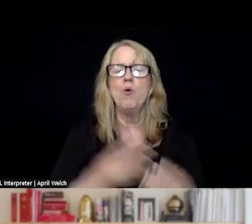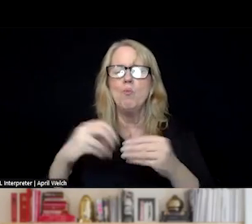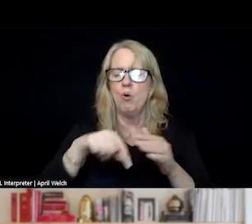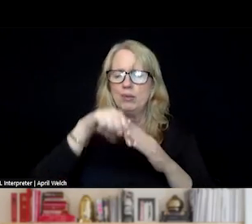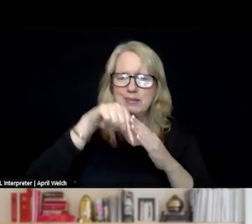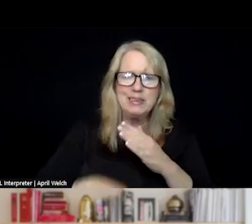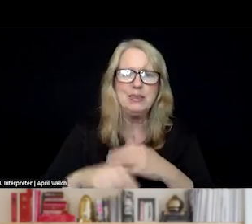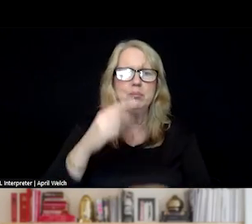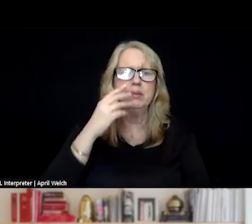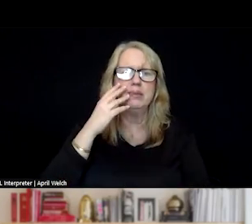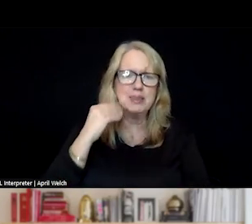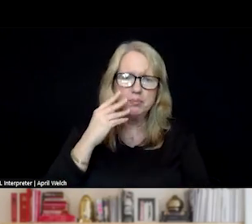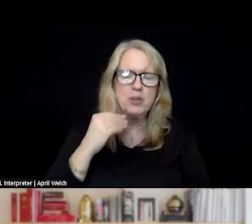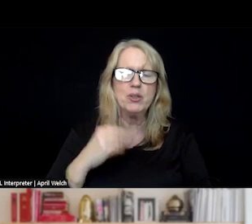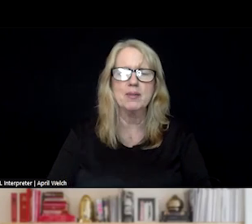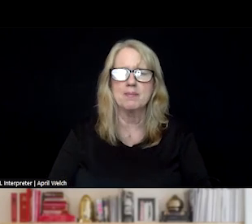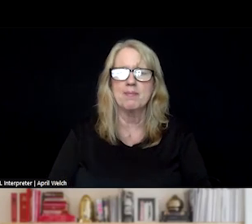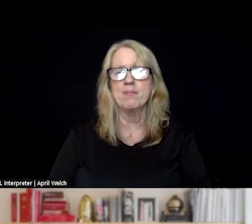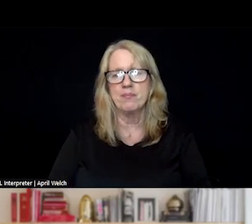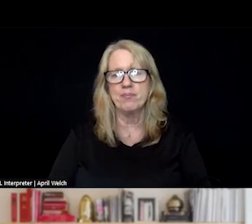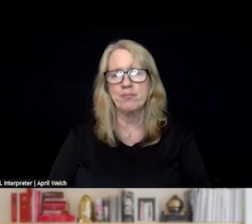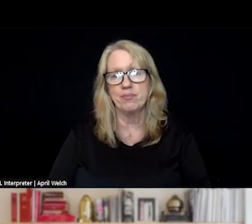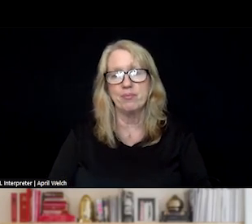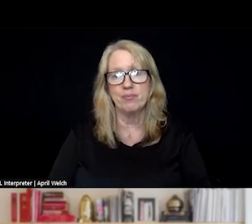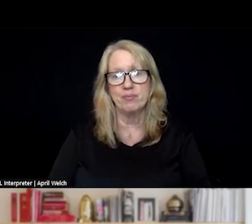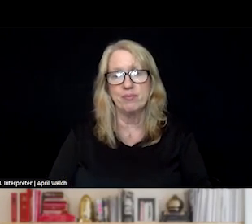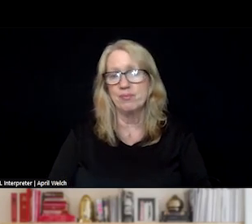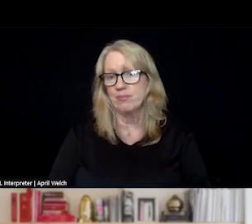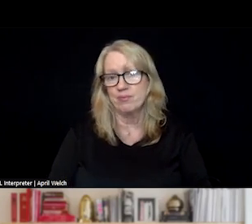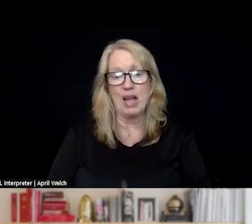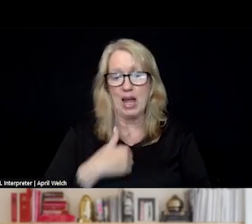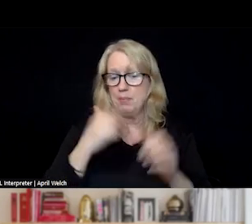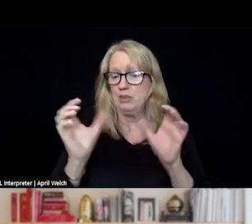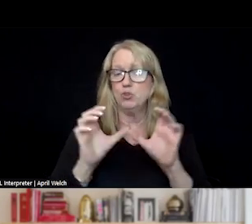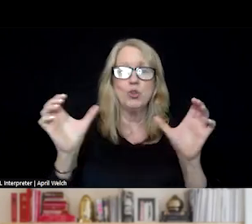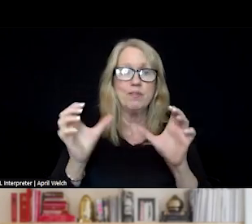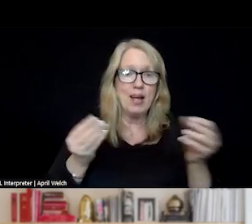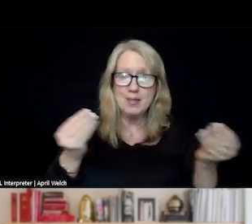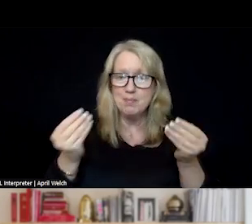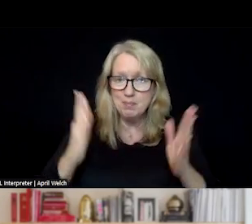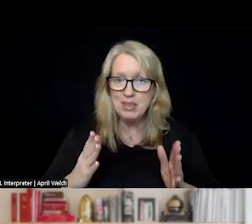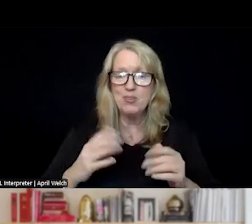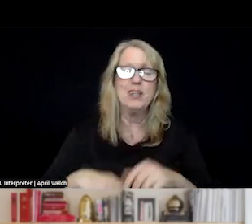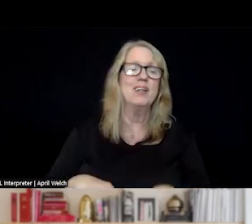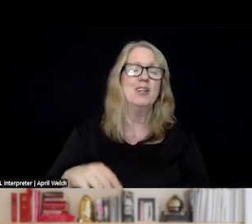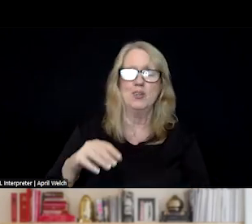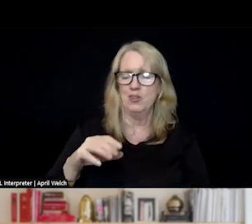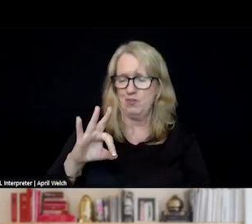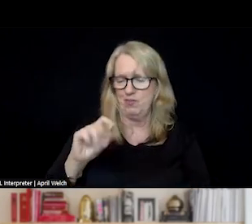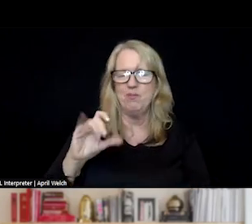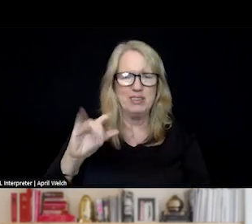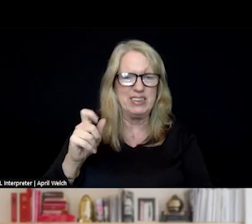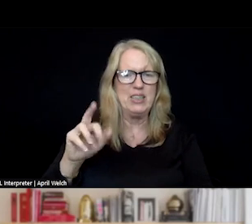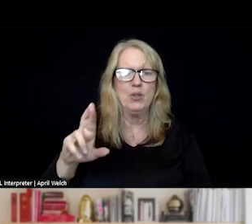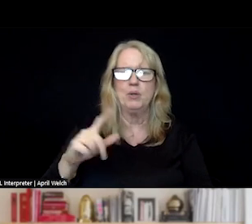experience. And so I'm a certified mediator and facilitator. I